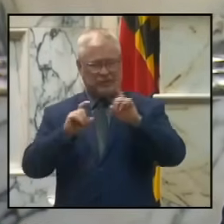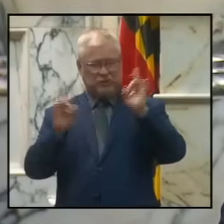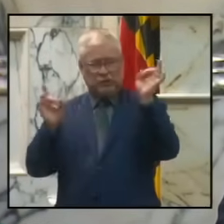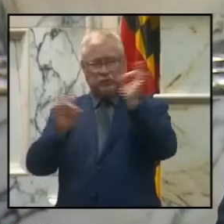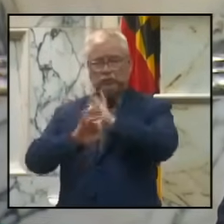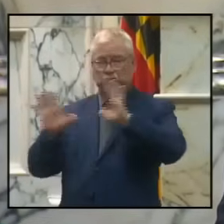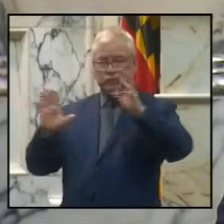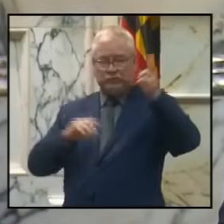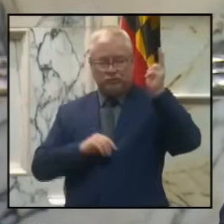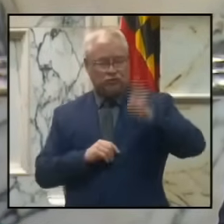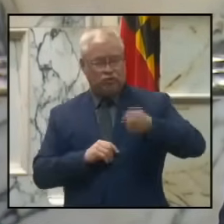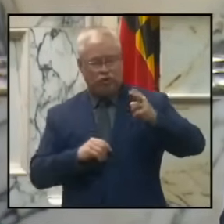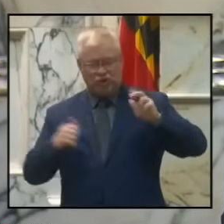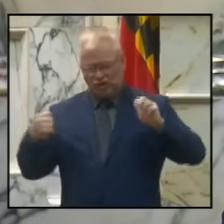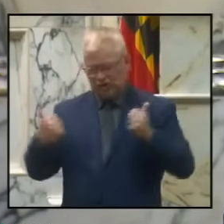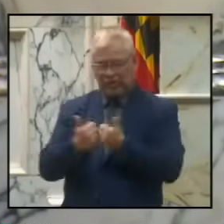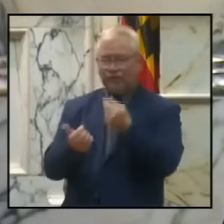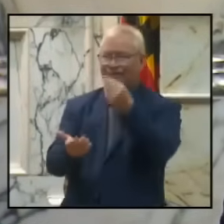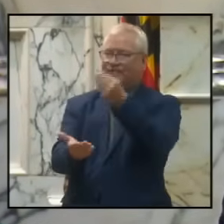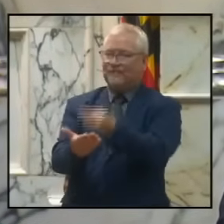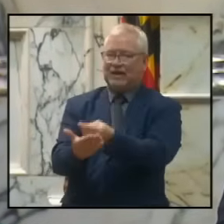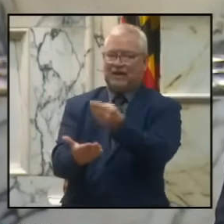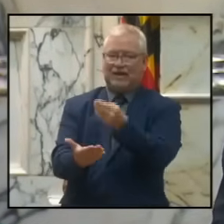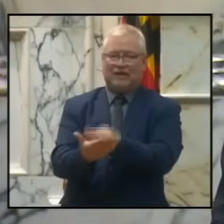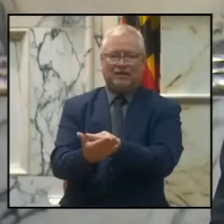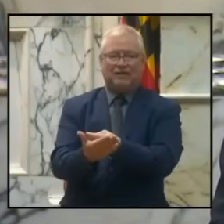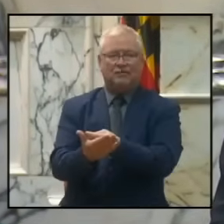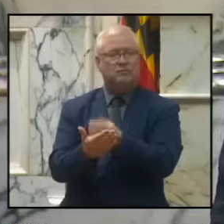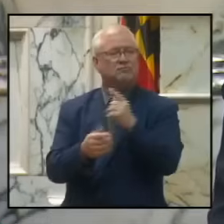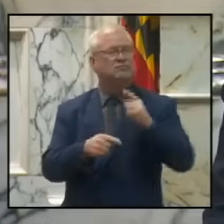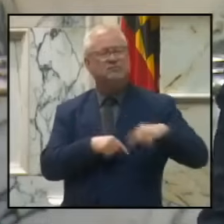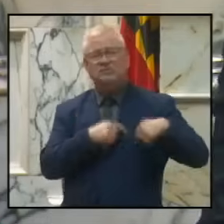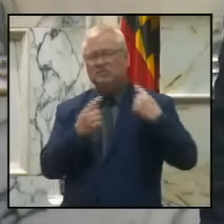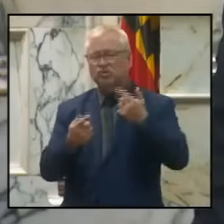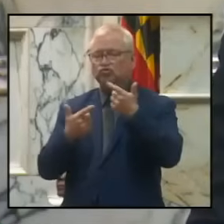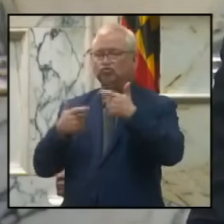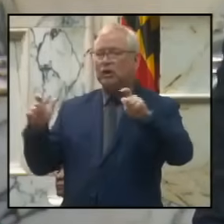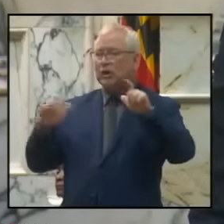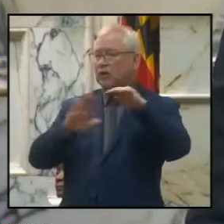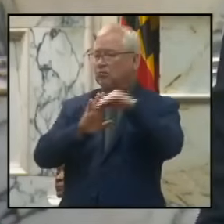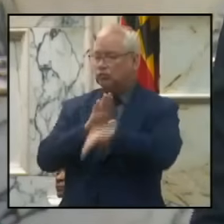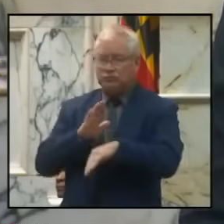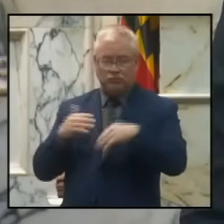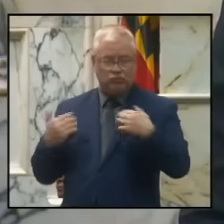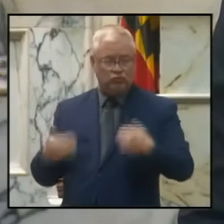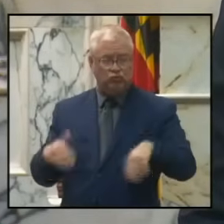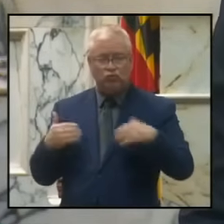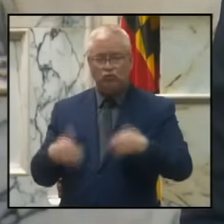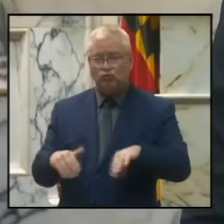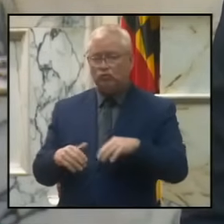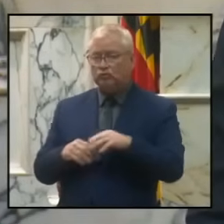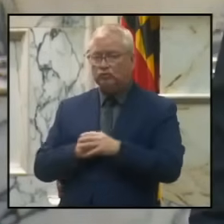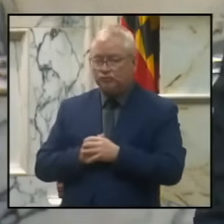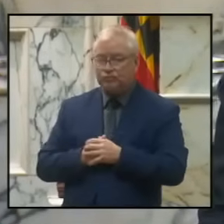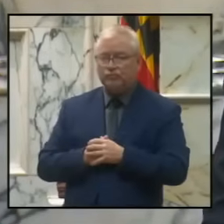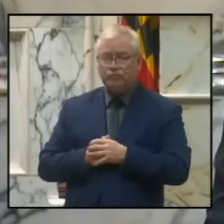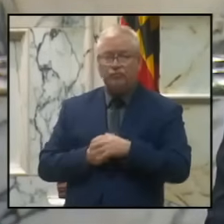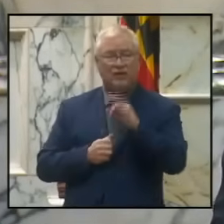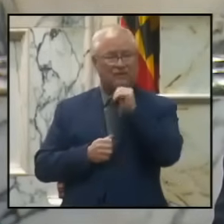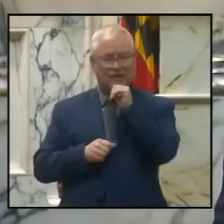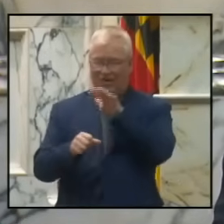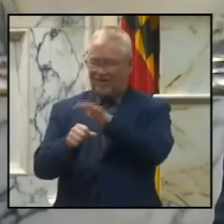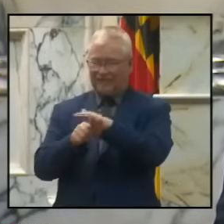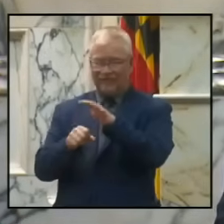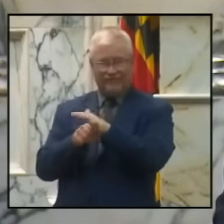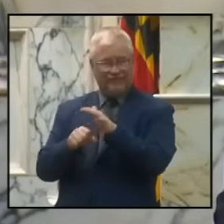that we have not seen since the Great Recession. And if that wasn't enough, we are now being tested by